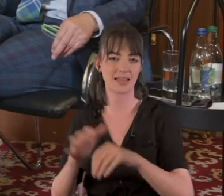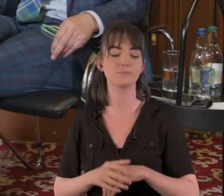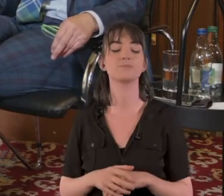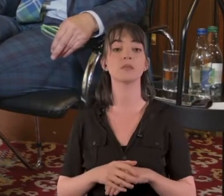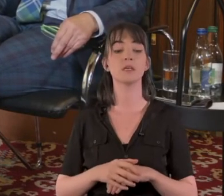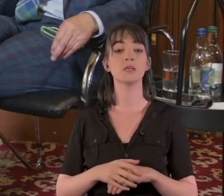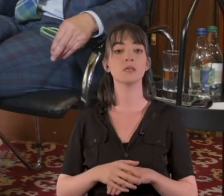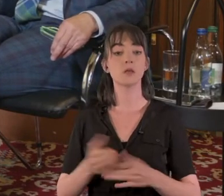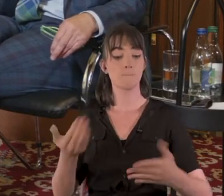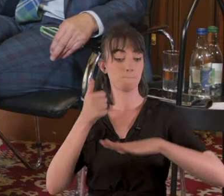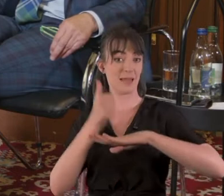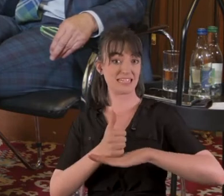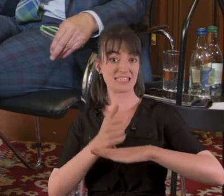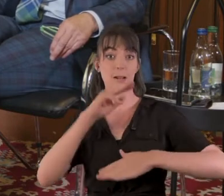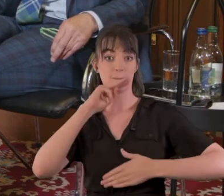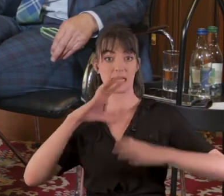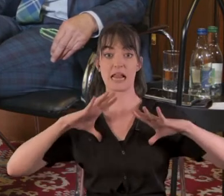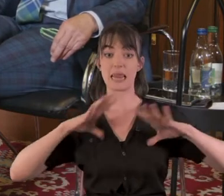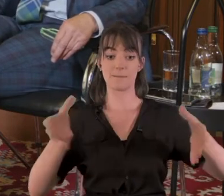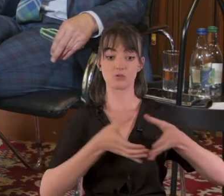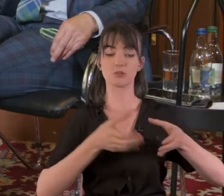the Liberals had lost the election.